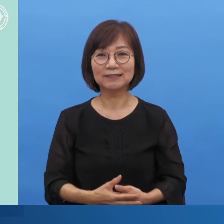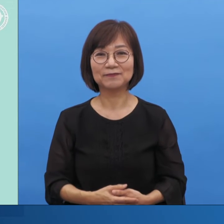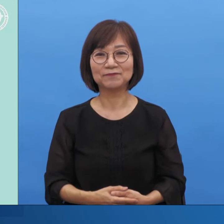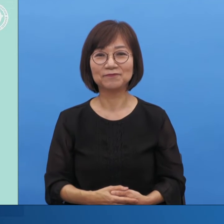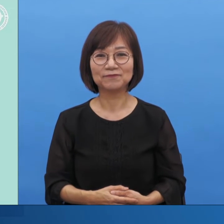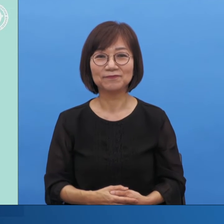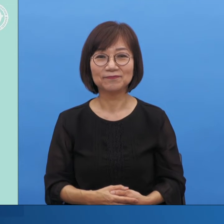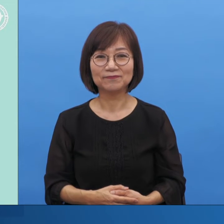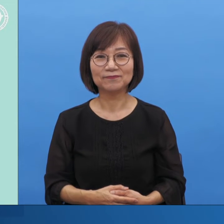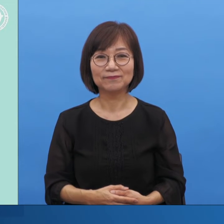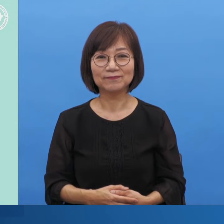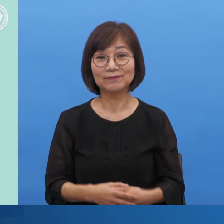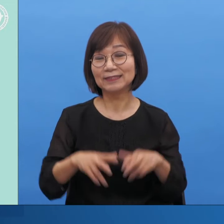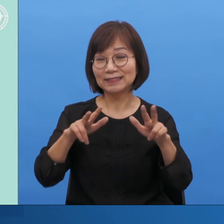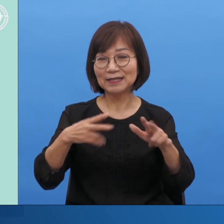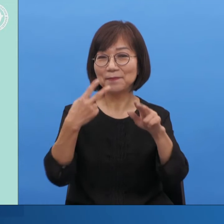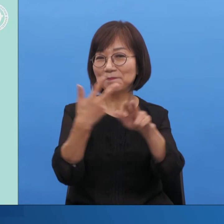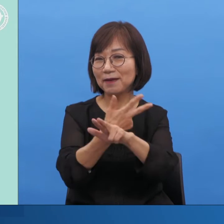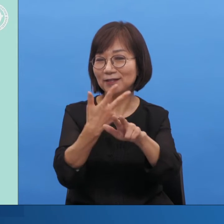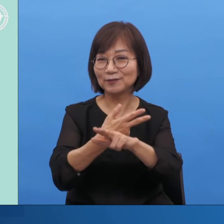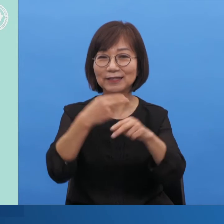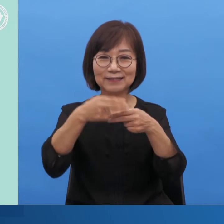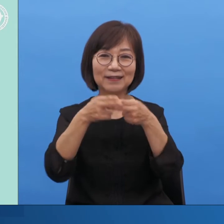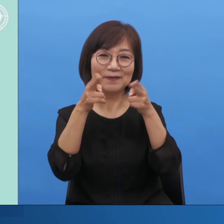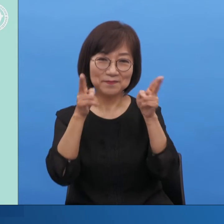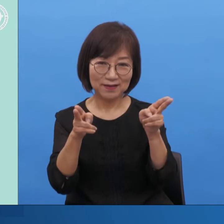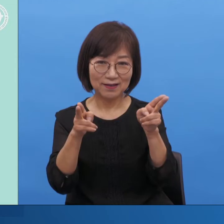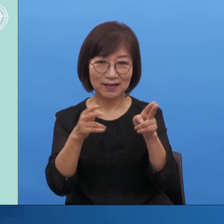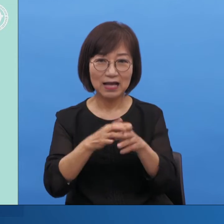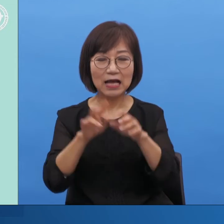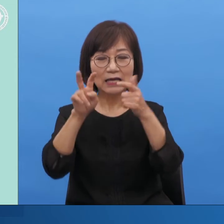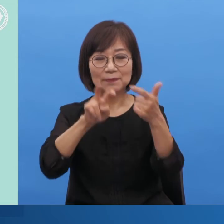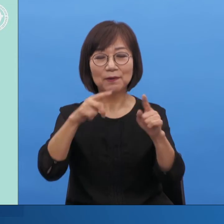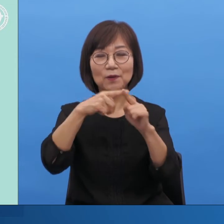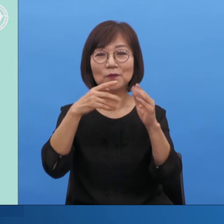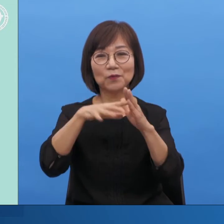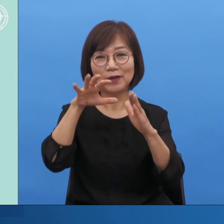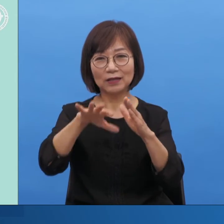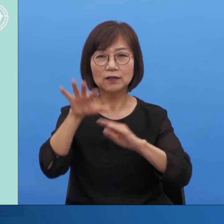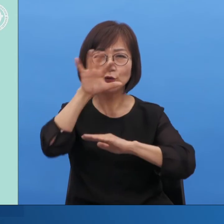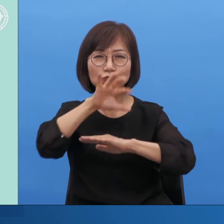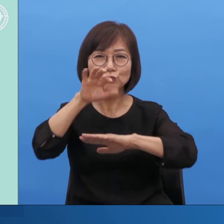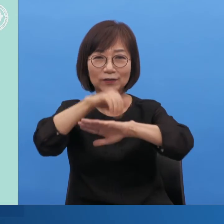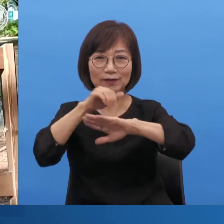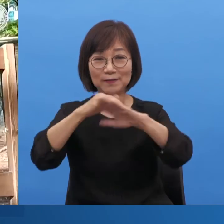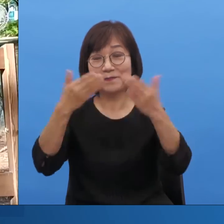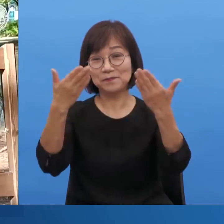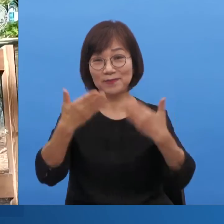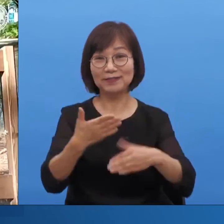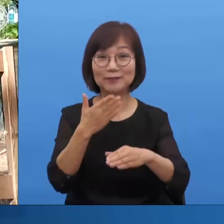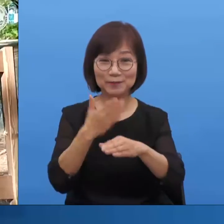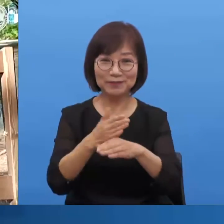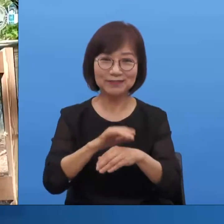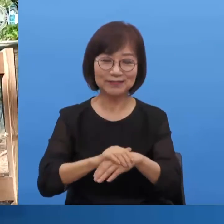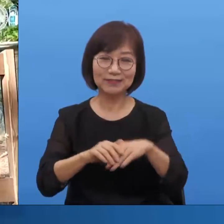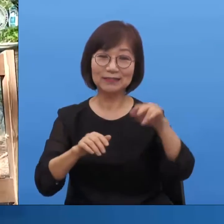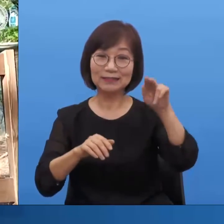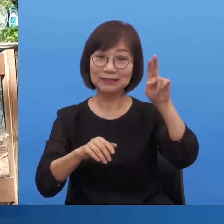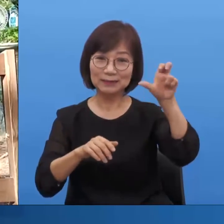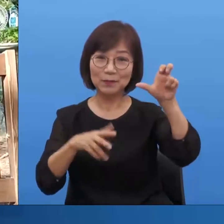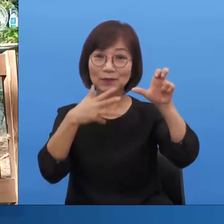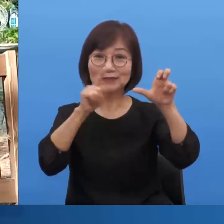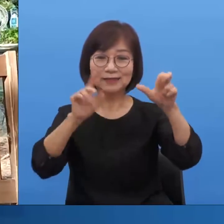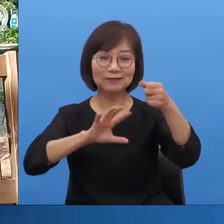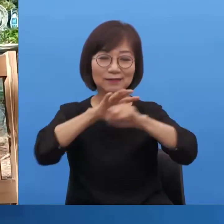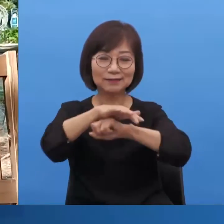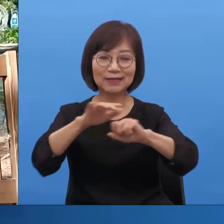University. I have Darakbang every week and served the Emmanuel Church on Sundays. I also participated in